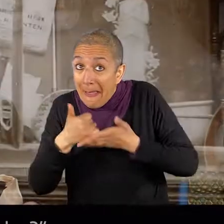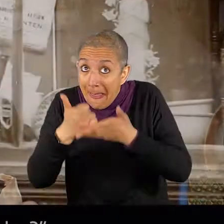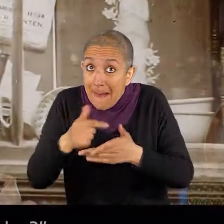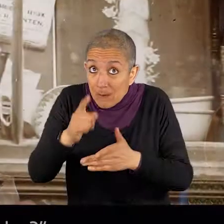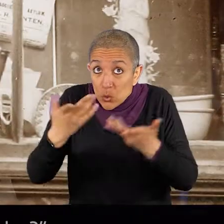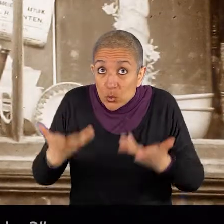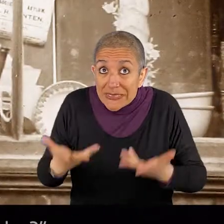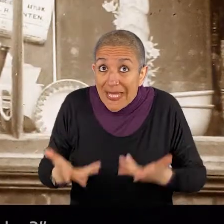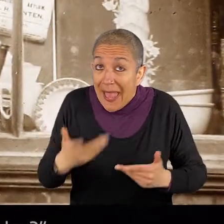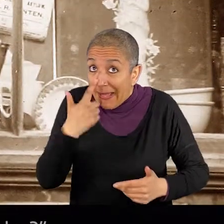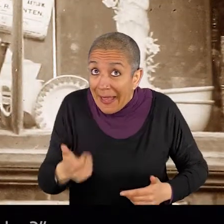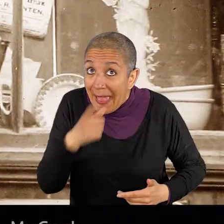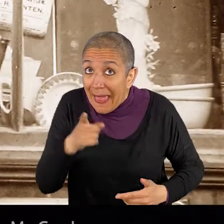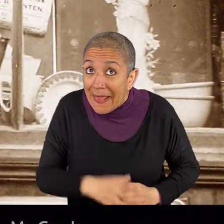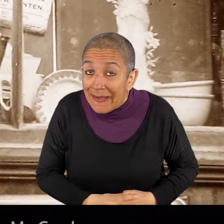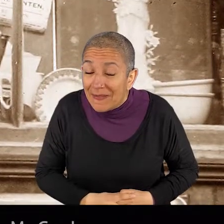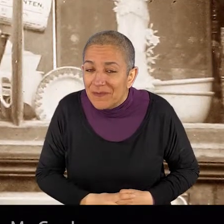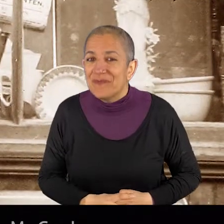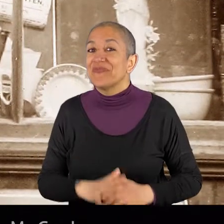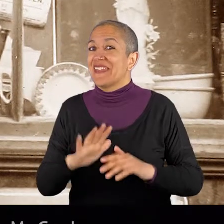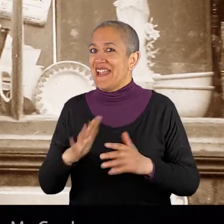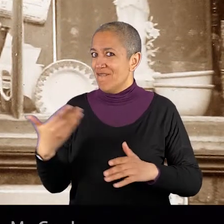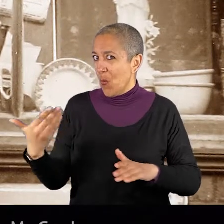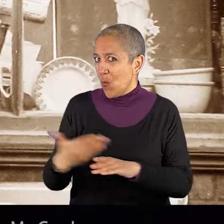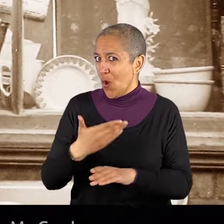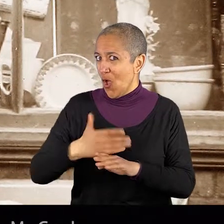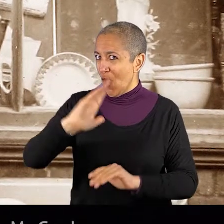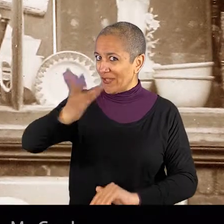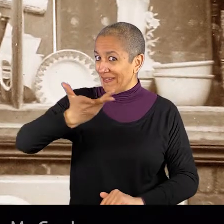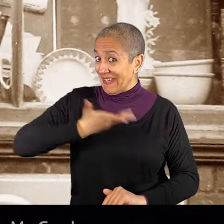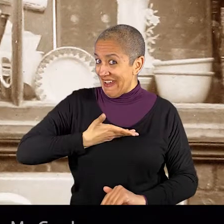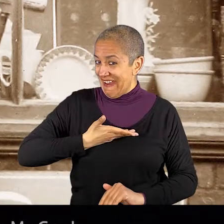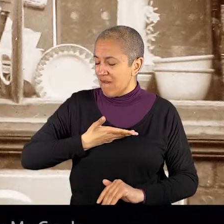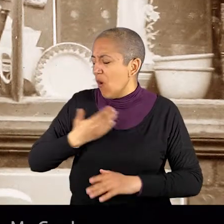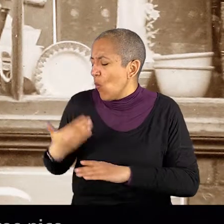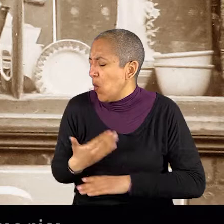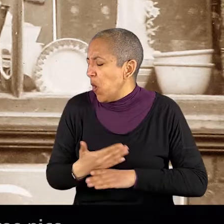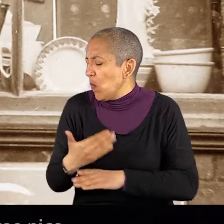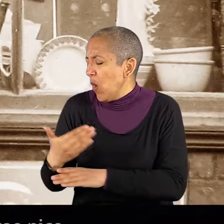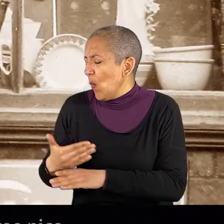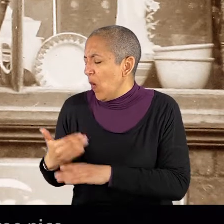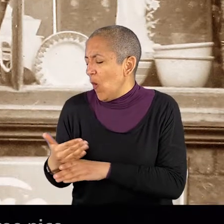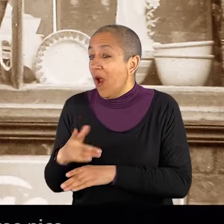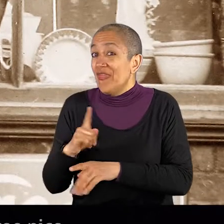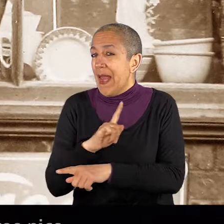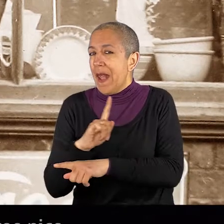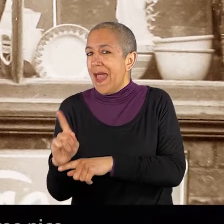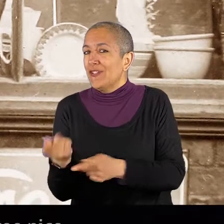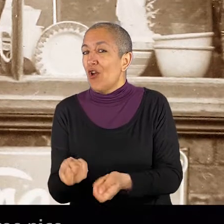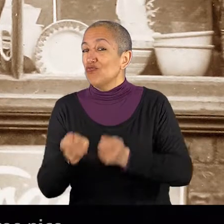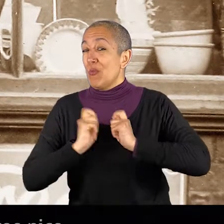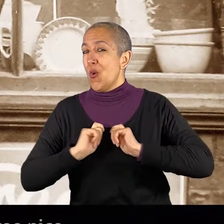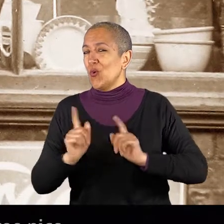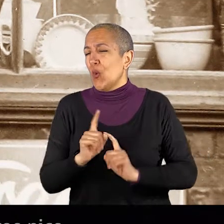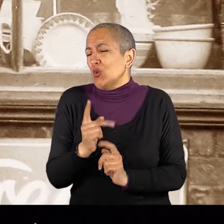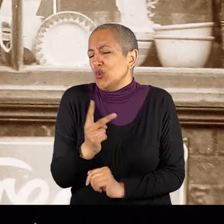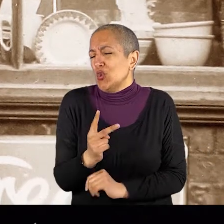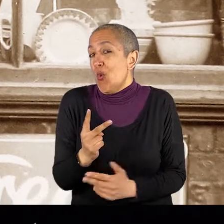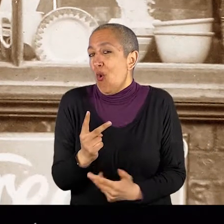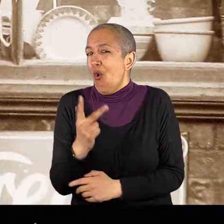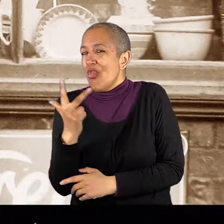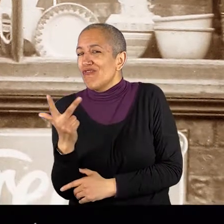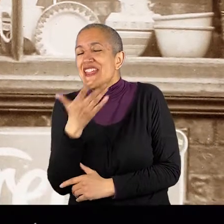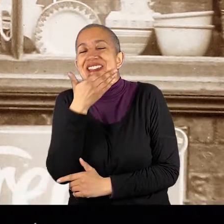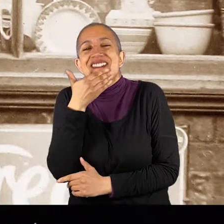help you today?" that if they got some work from Mr. Cook, their reward would be 2 or 3 nice